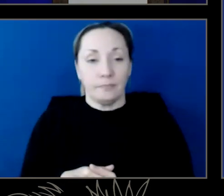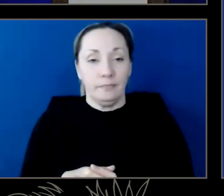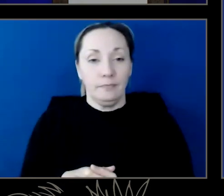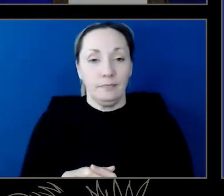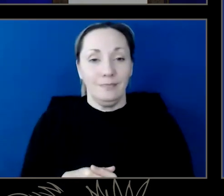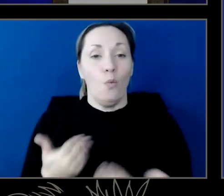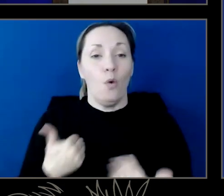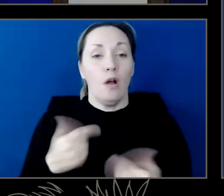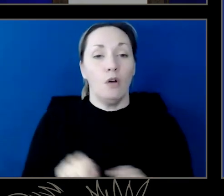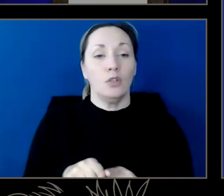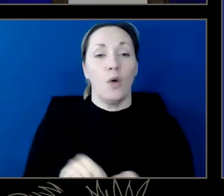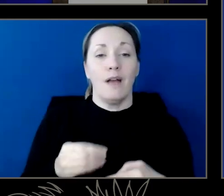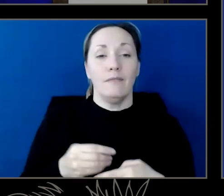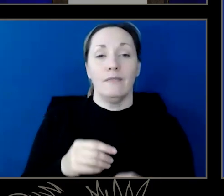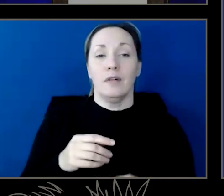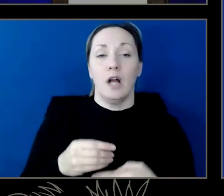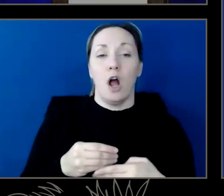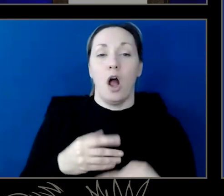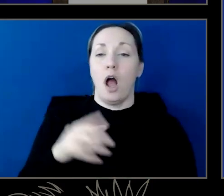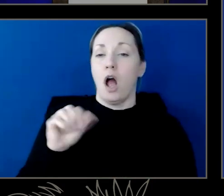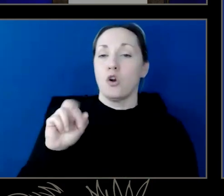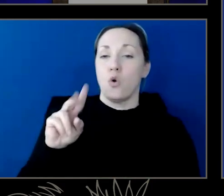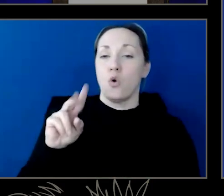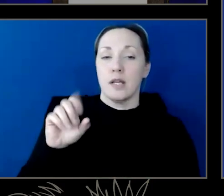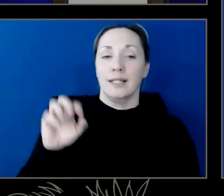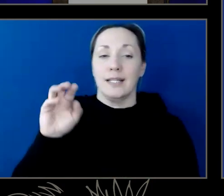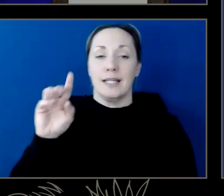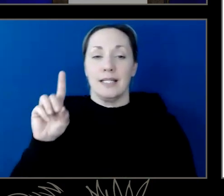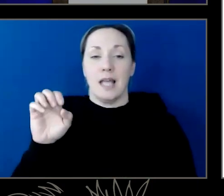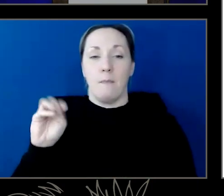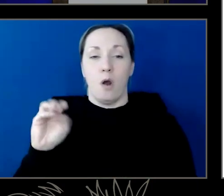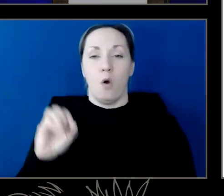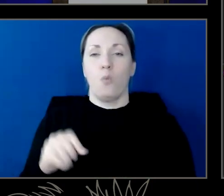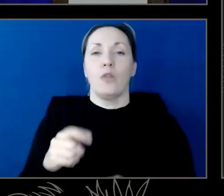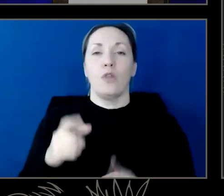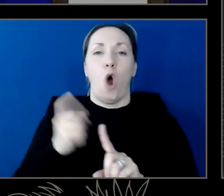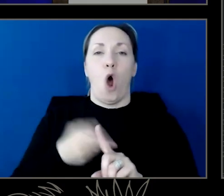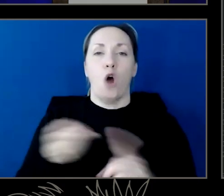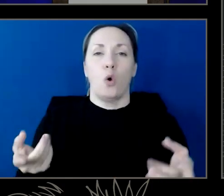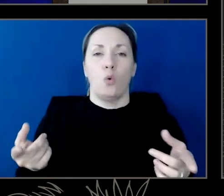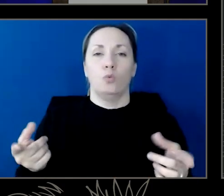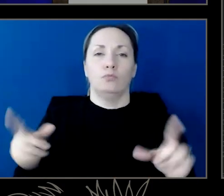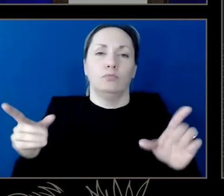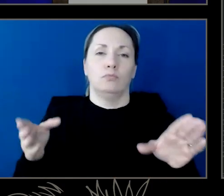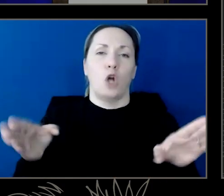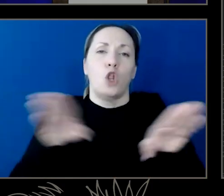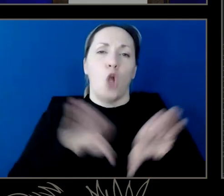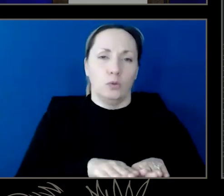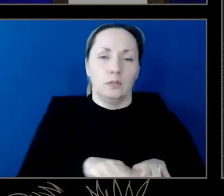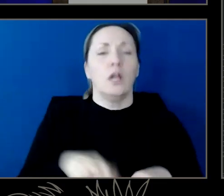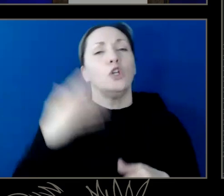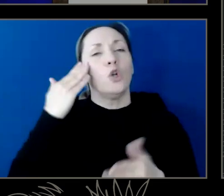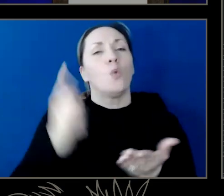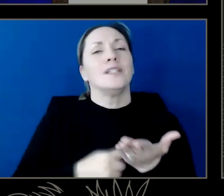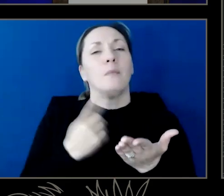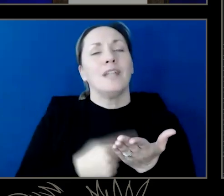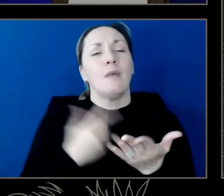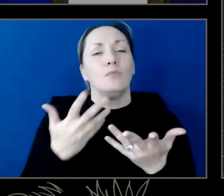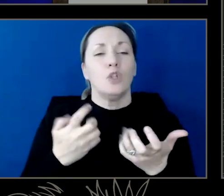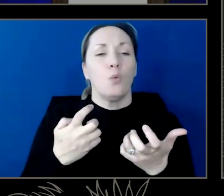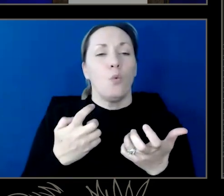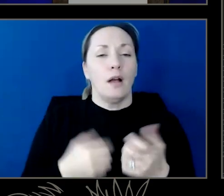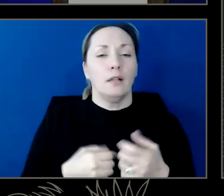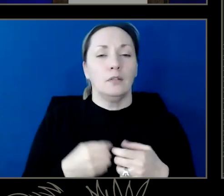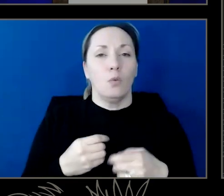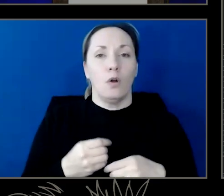We also have an accordion demo with auto close. This is just showing you how, if you wanted to like, you know, sometimes you want to, when one